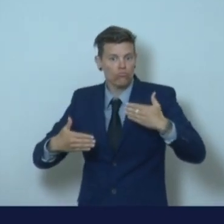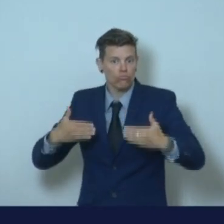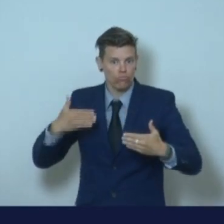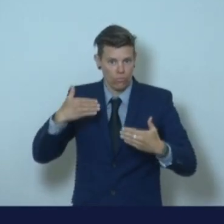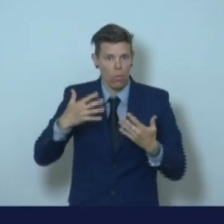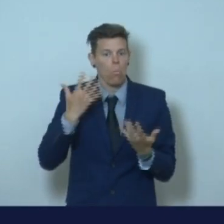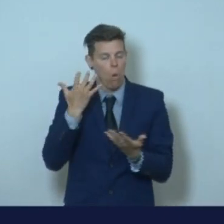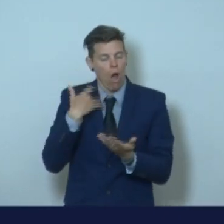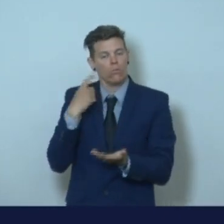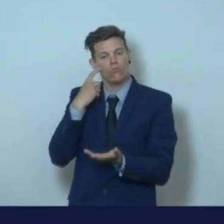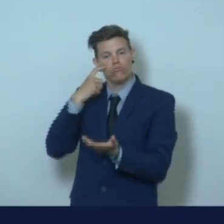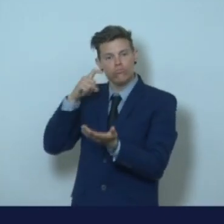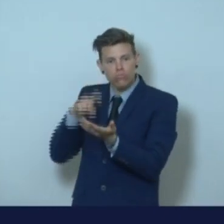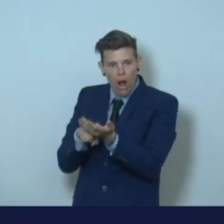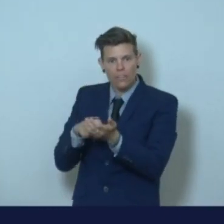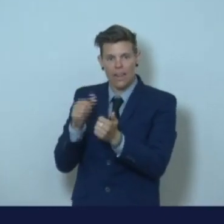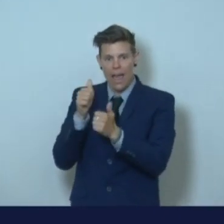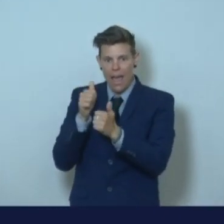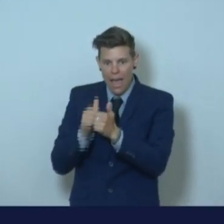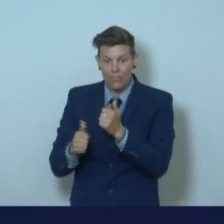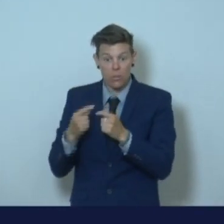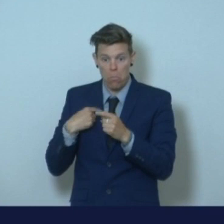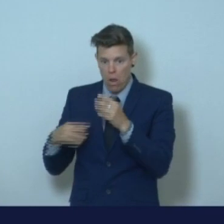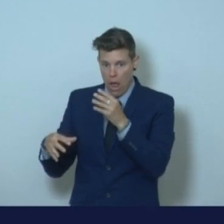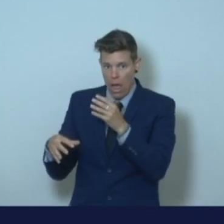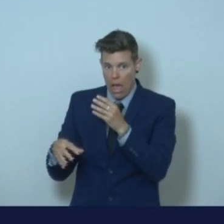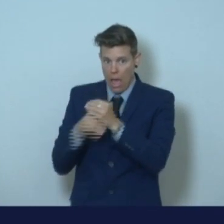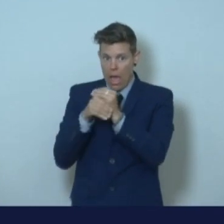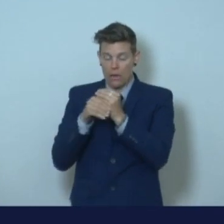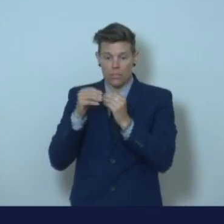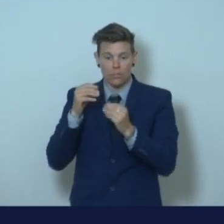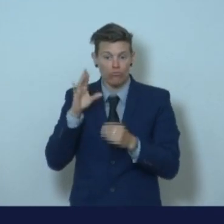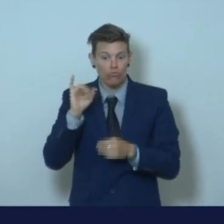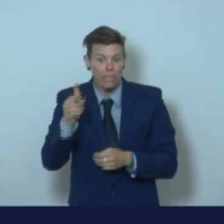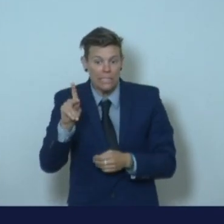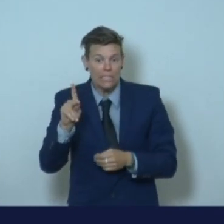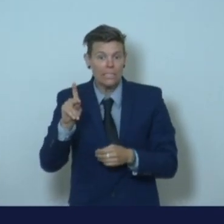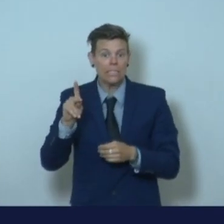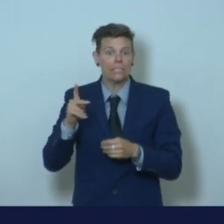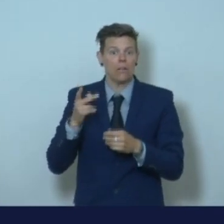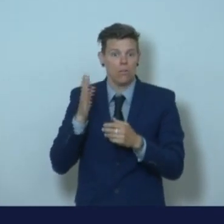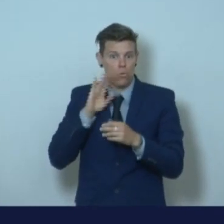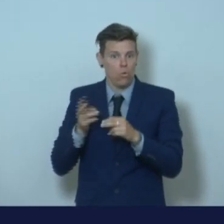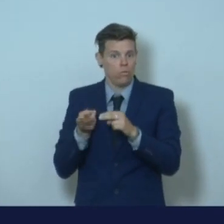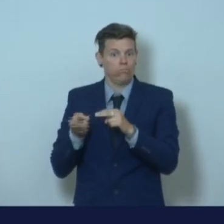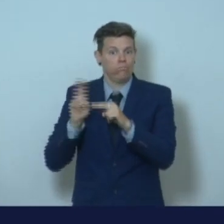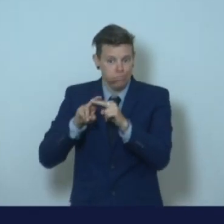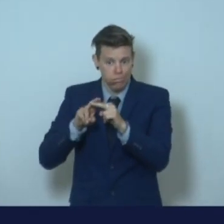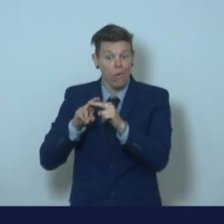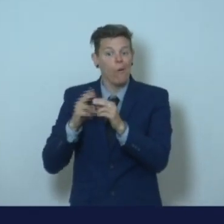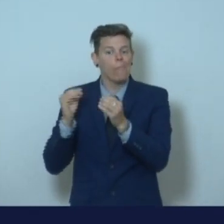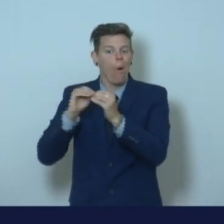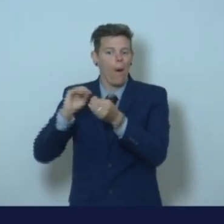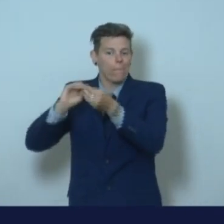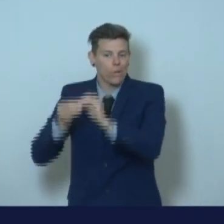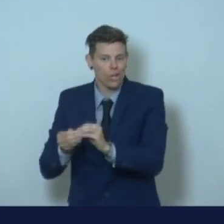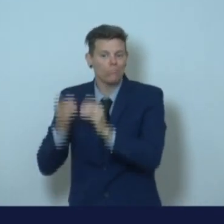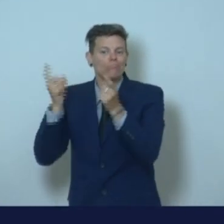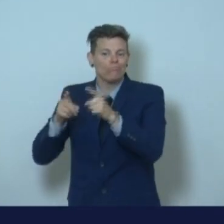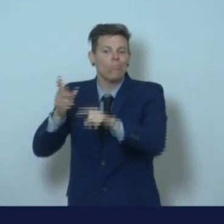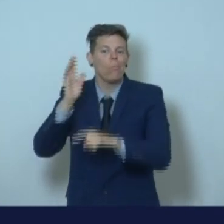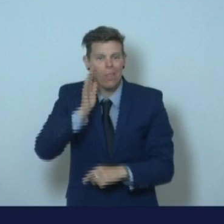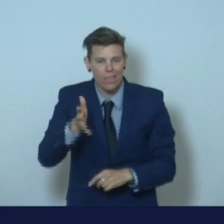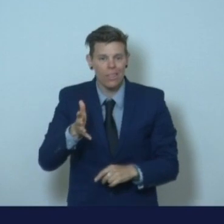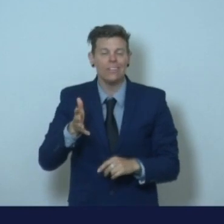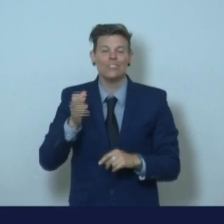recognizing every time we introduce risk, we're likely to have more cases. That has proven to be true, and